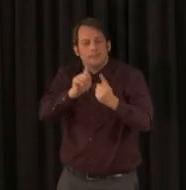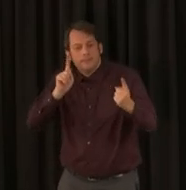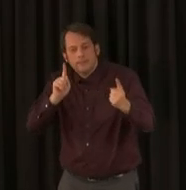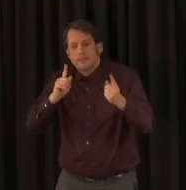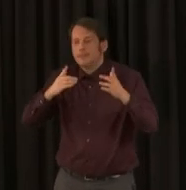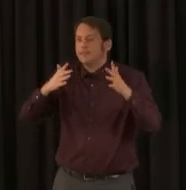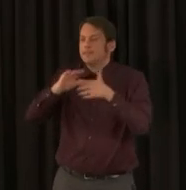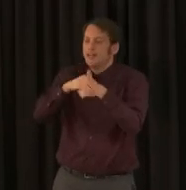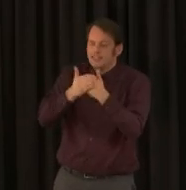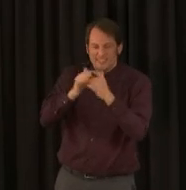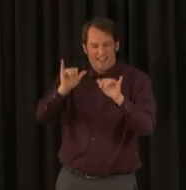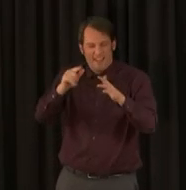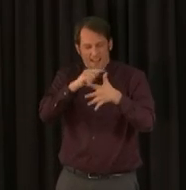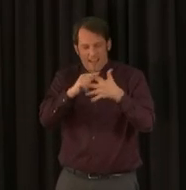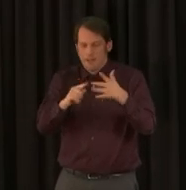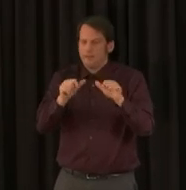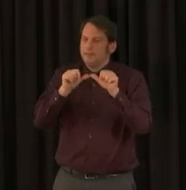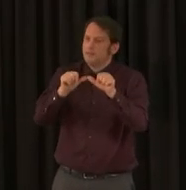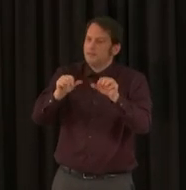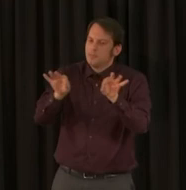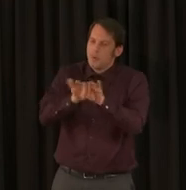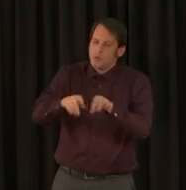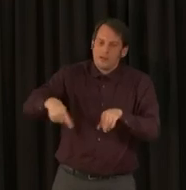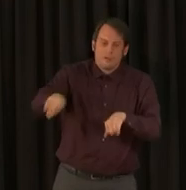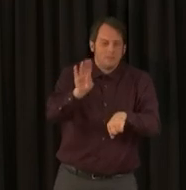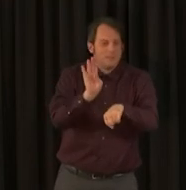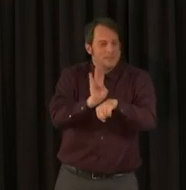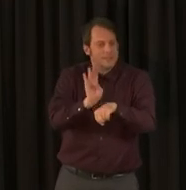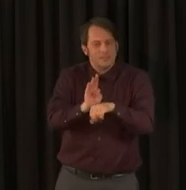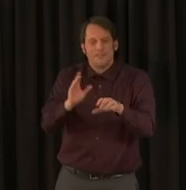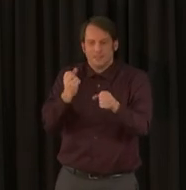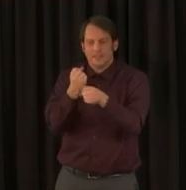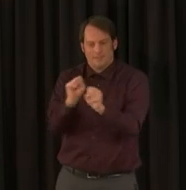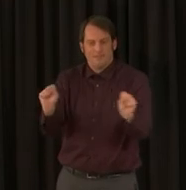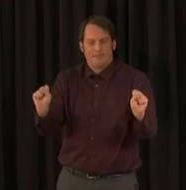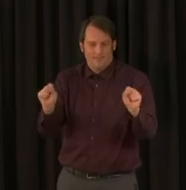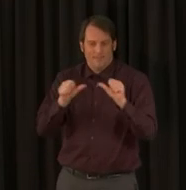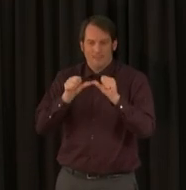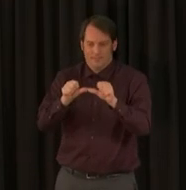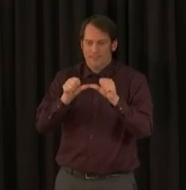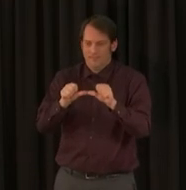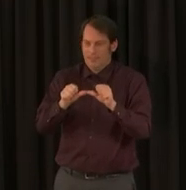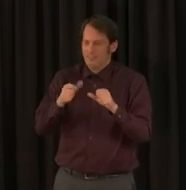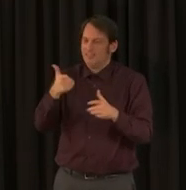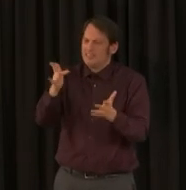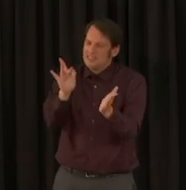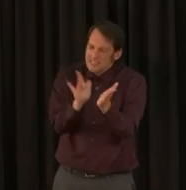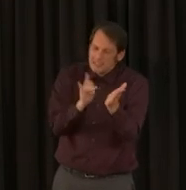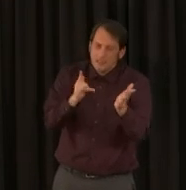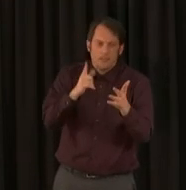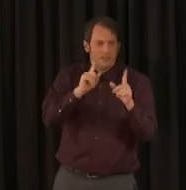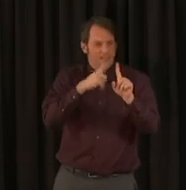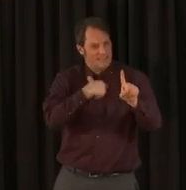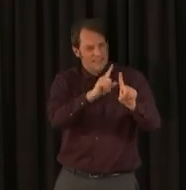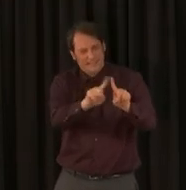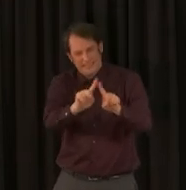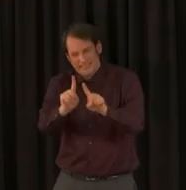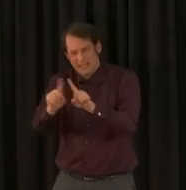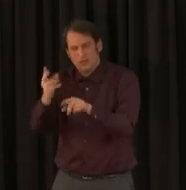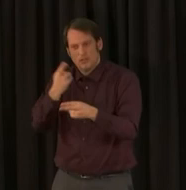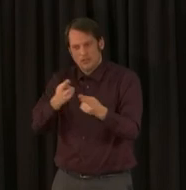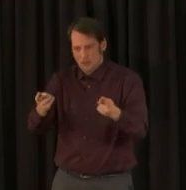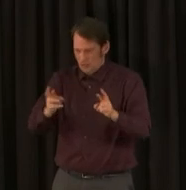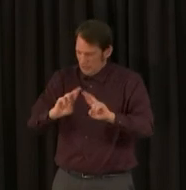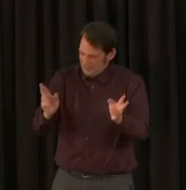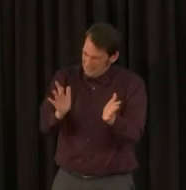safe, and try to get as much assistance as you can from the various resources that are available and that were